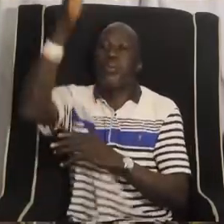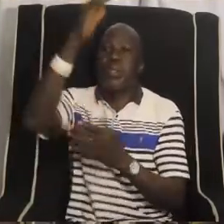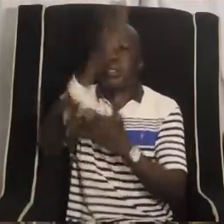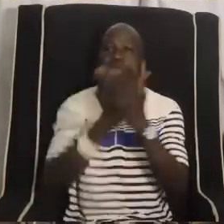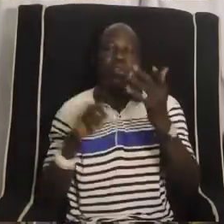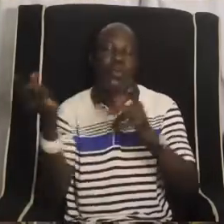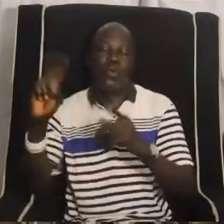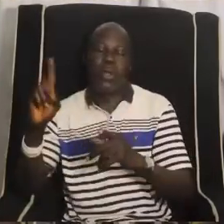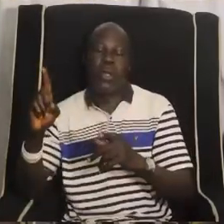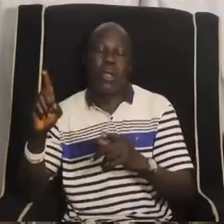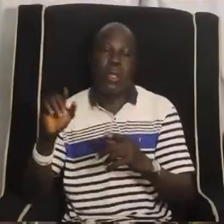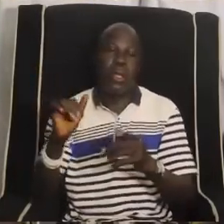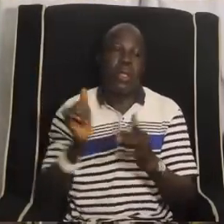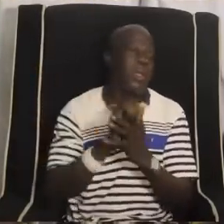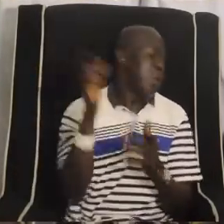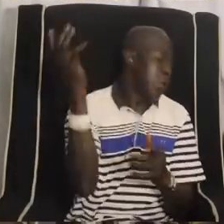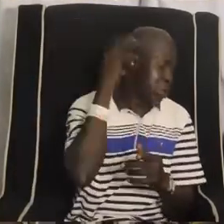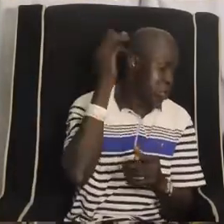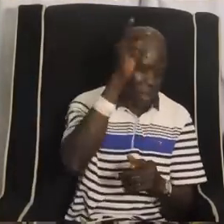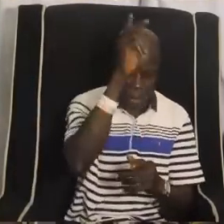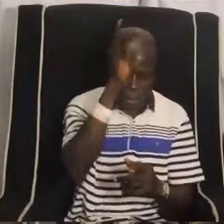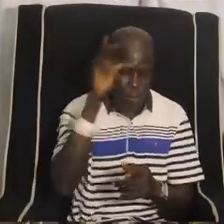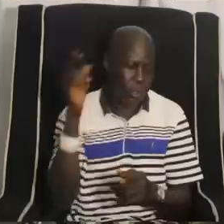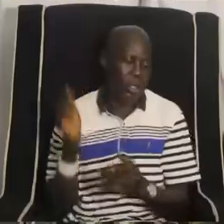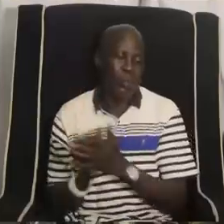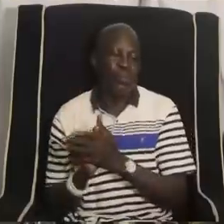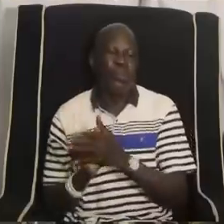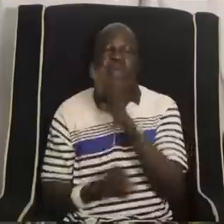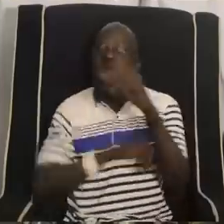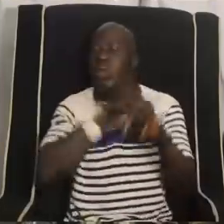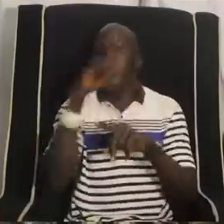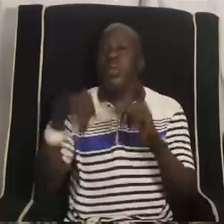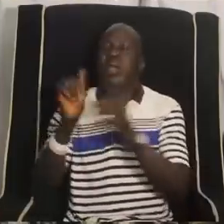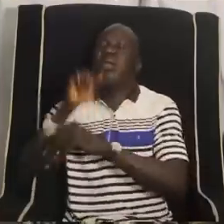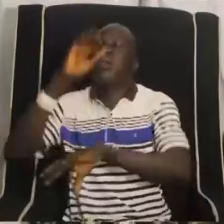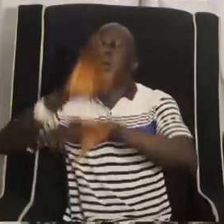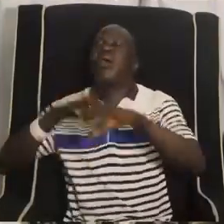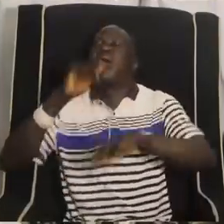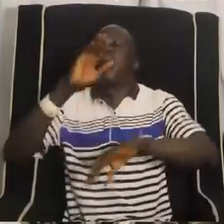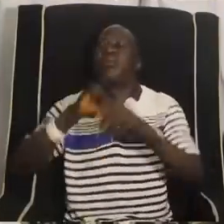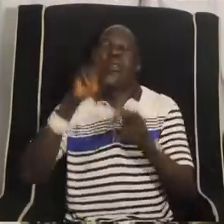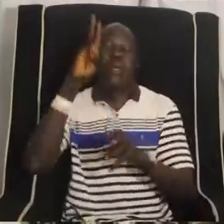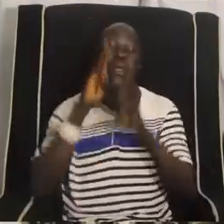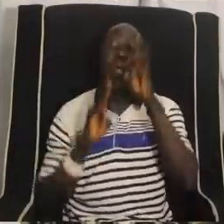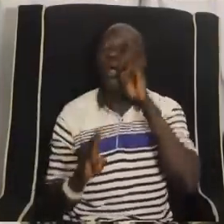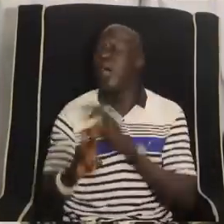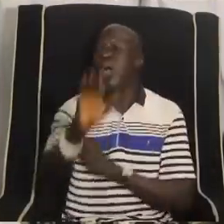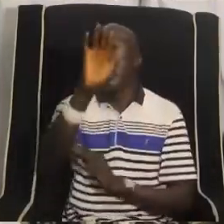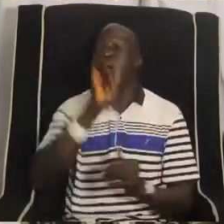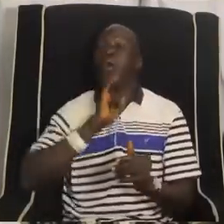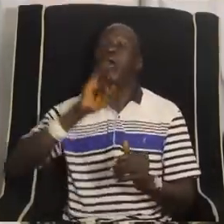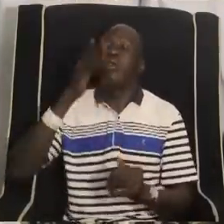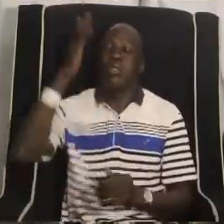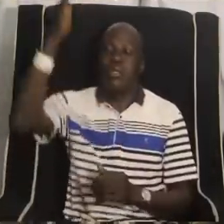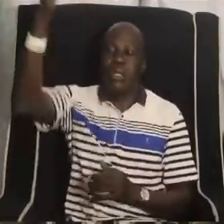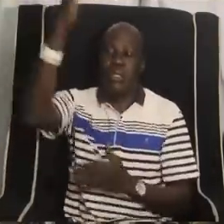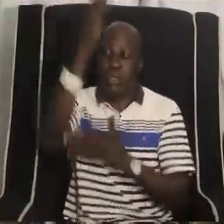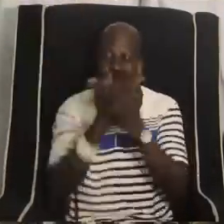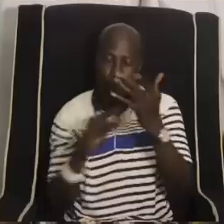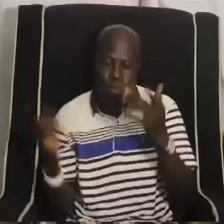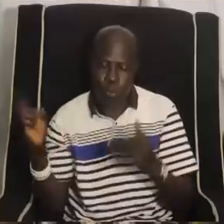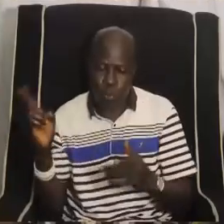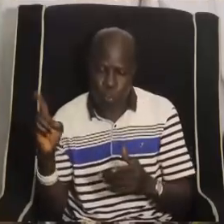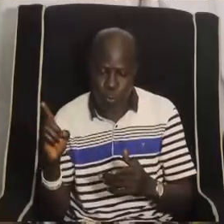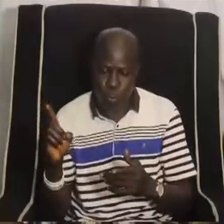Their savior was somewhere. Ẹ gbọ́ mi sá. Listen to me, sir. Ilé ẹ ti ń ké gbé yẹn. Where you are crying. Olùgbàlà gẹ́gẹ́ bẹ́ bì kan. Your savior